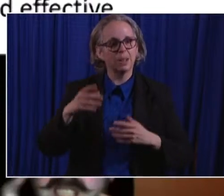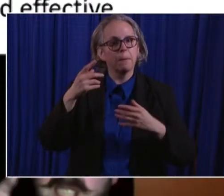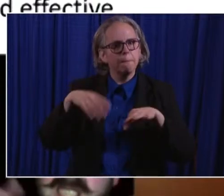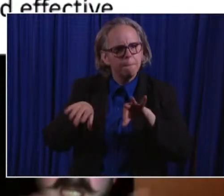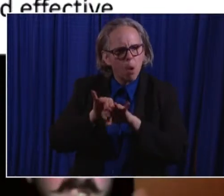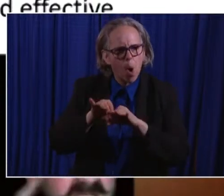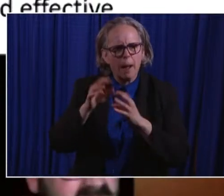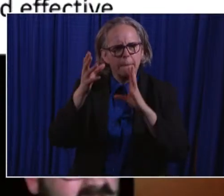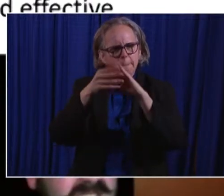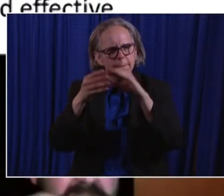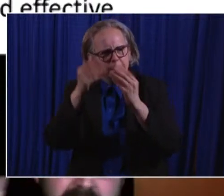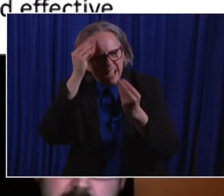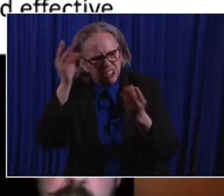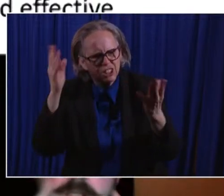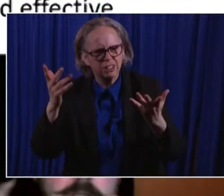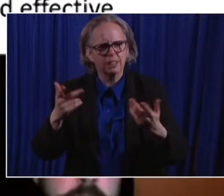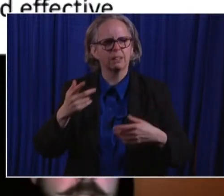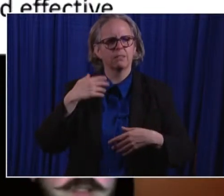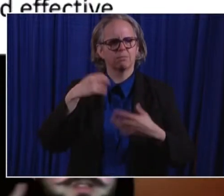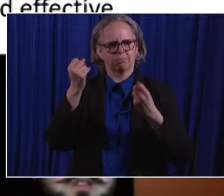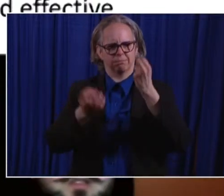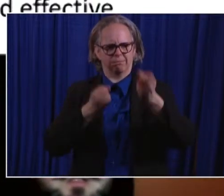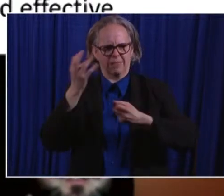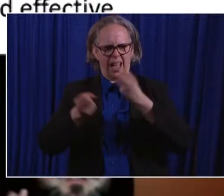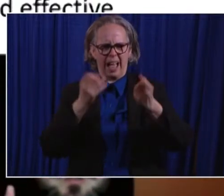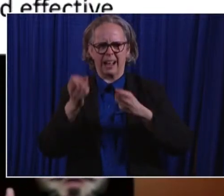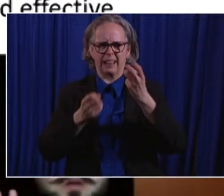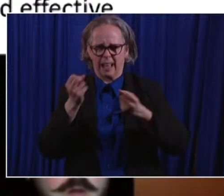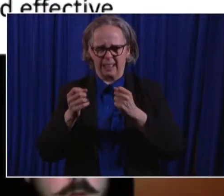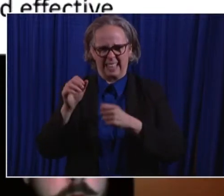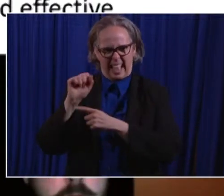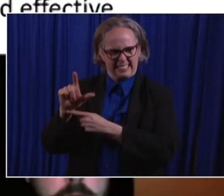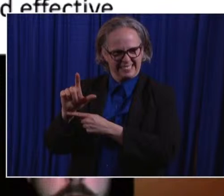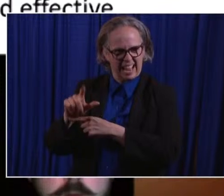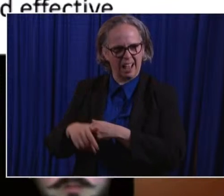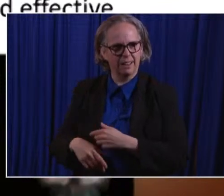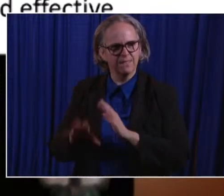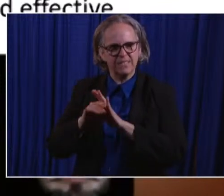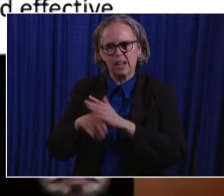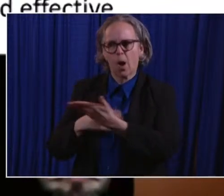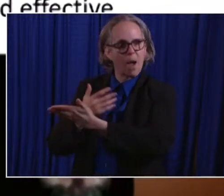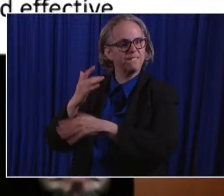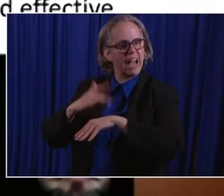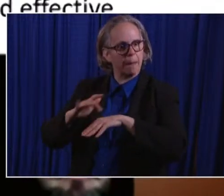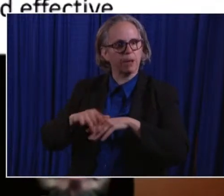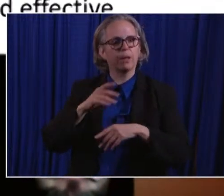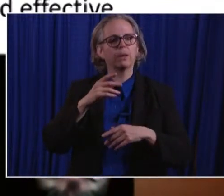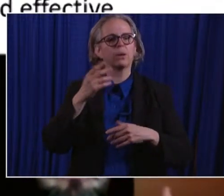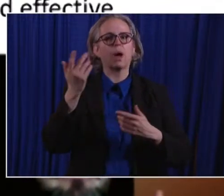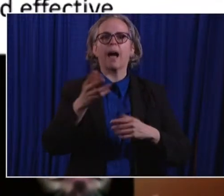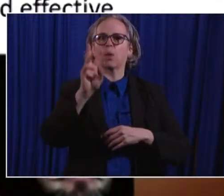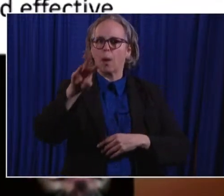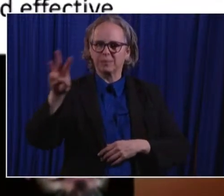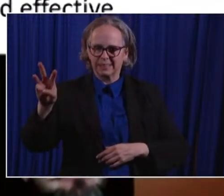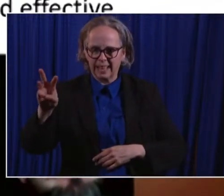Language. These short video segments are now available on the coronavirus website. That's